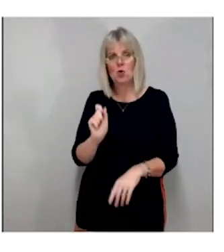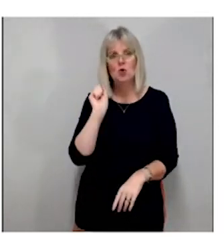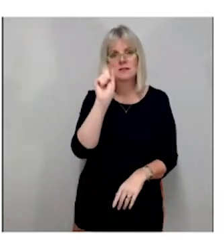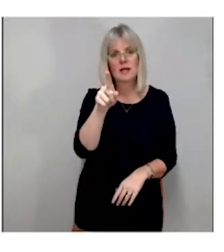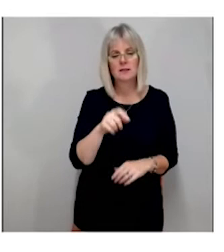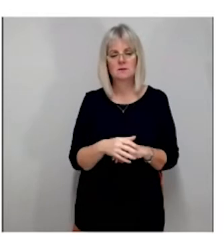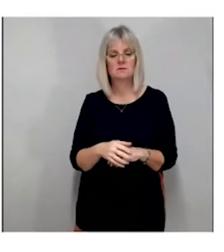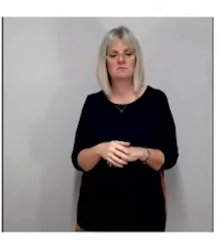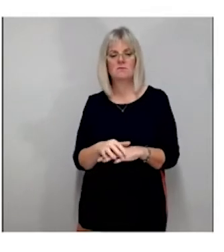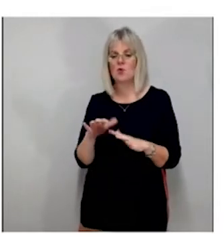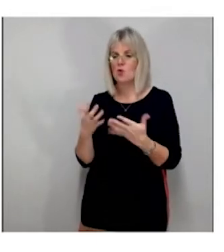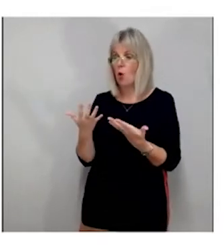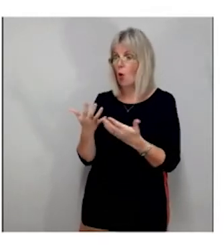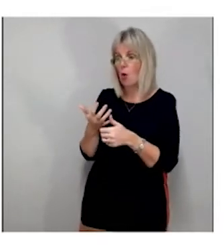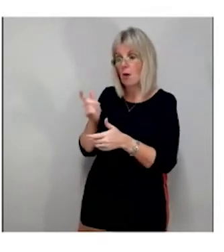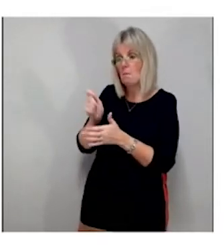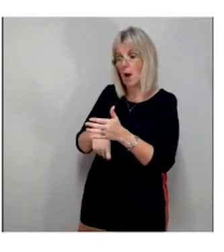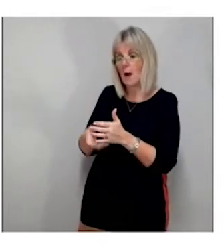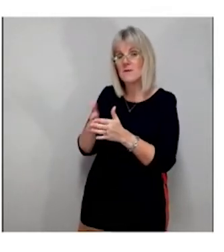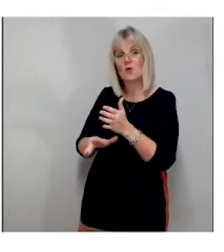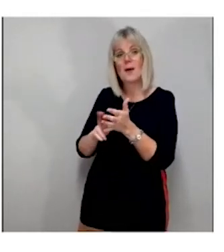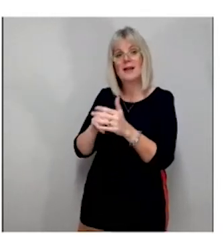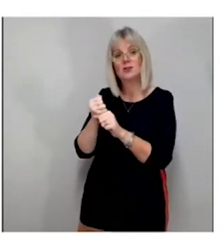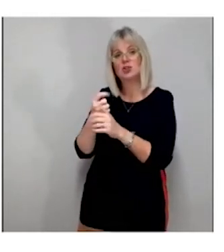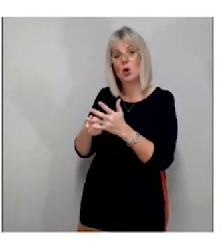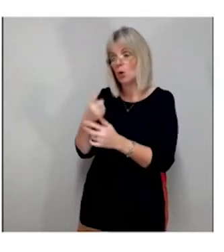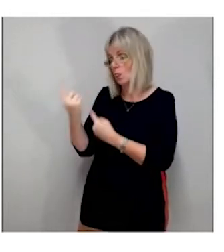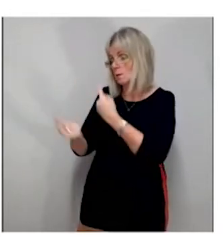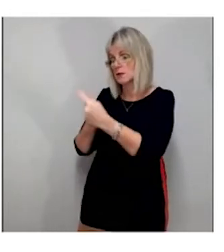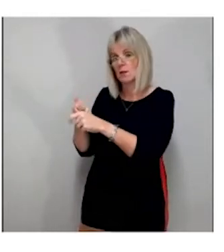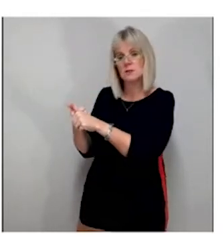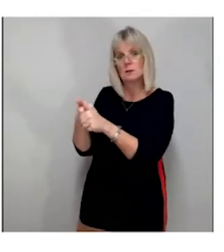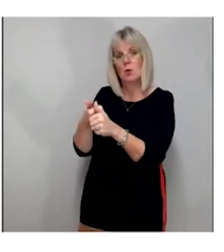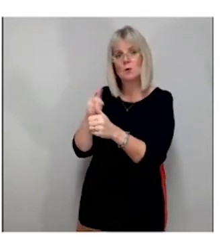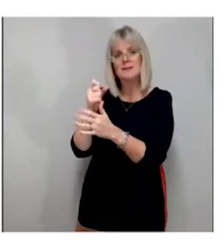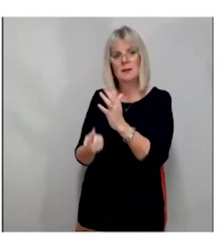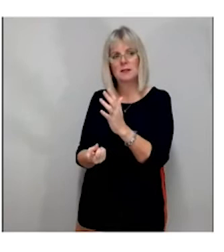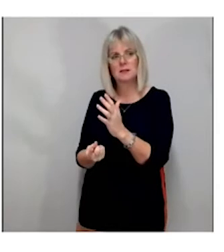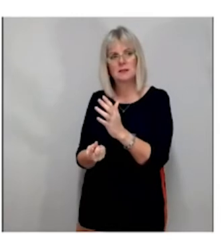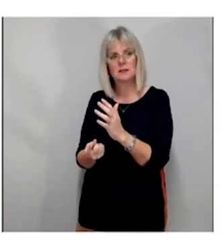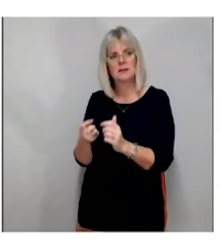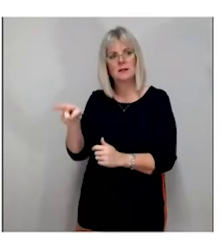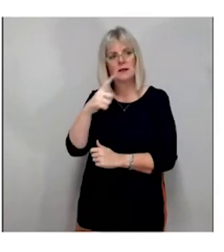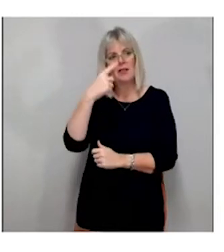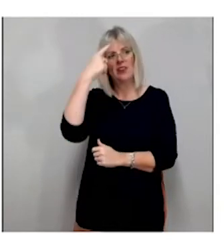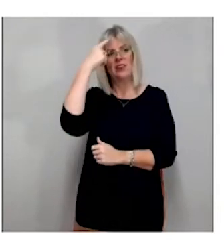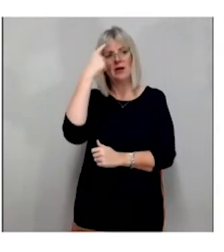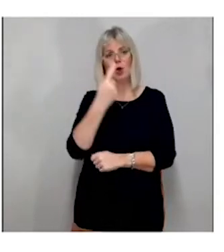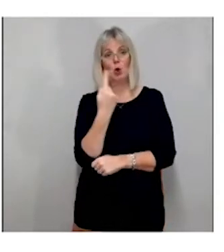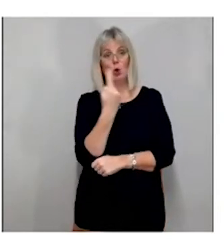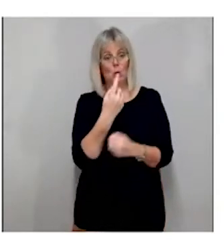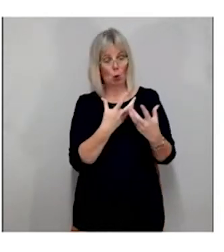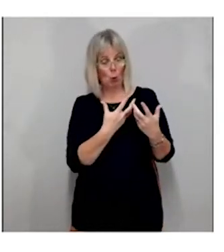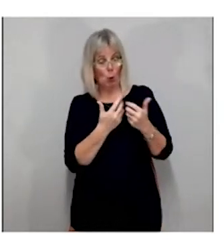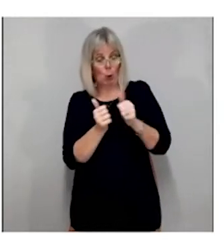with disabilities. Next up, think about who you can bring along with you in this journey. We need everyone's help here. There's a lot